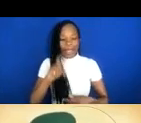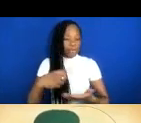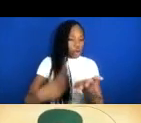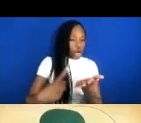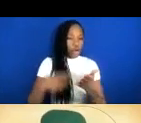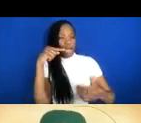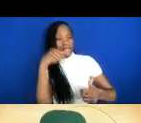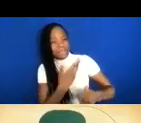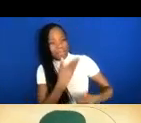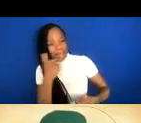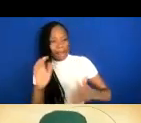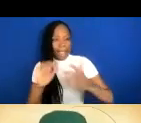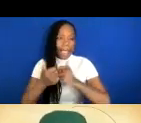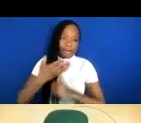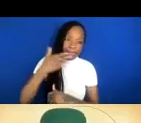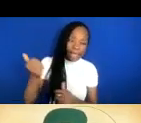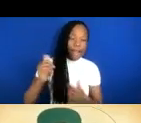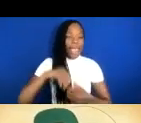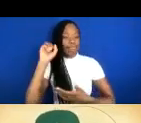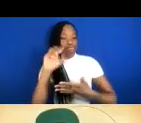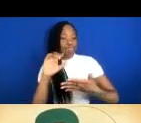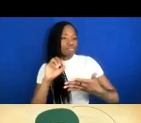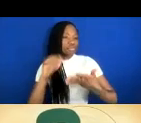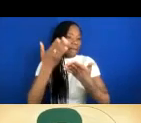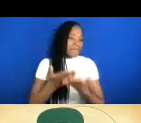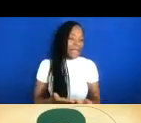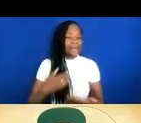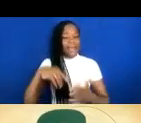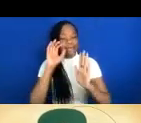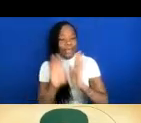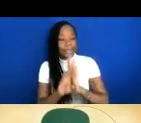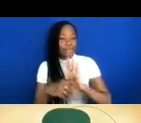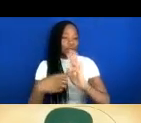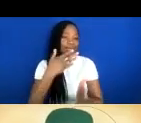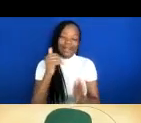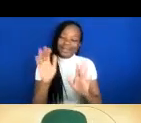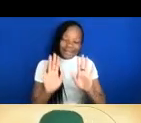better, sharing facts and figures in better. It just is, and you say that.